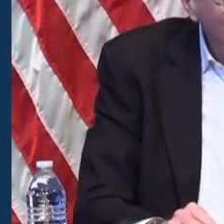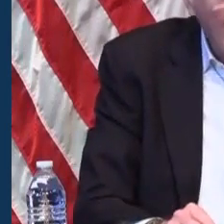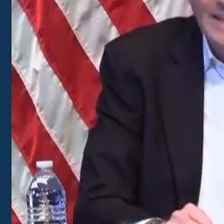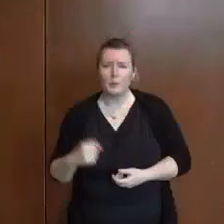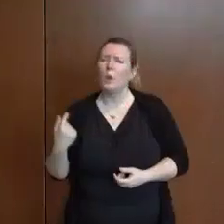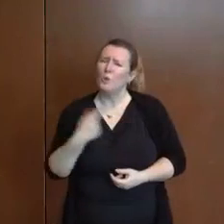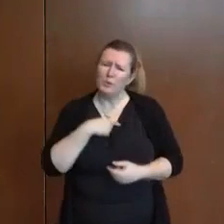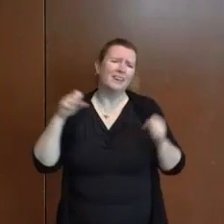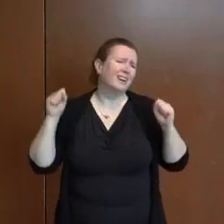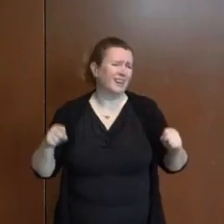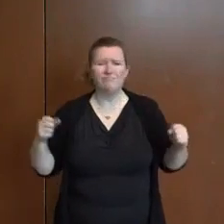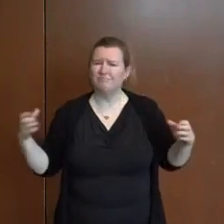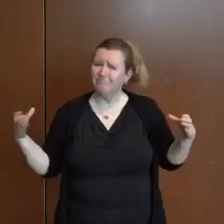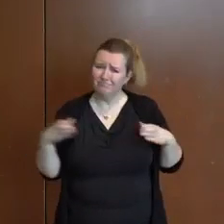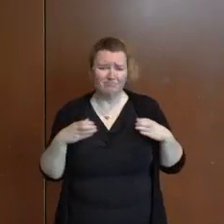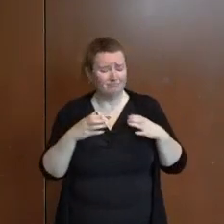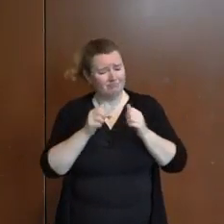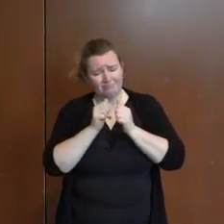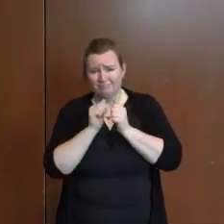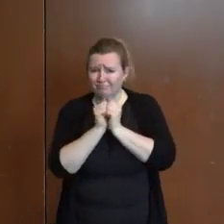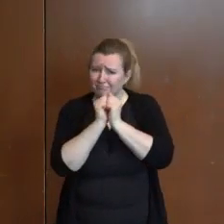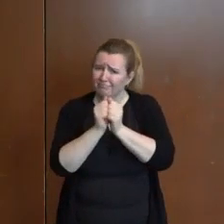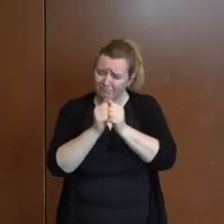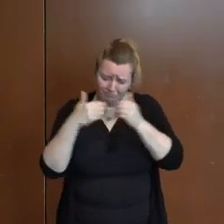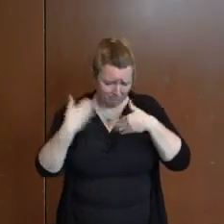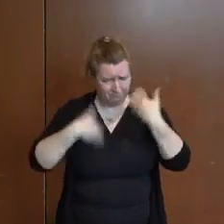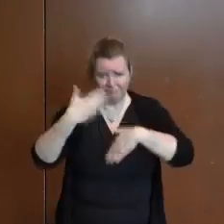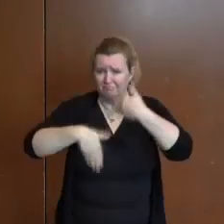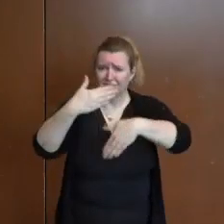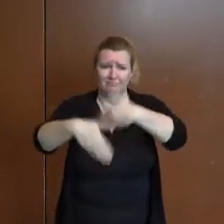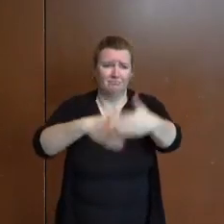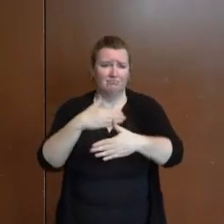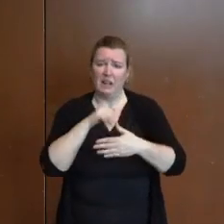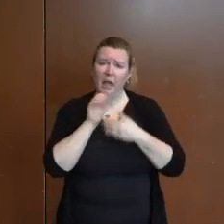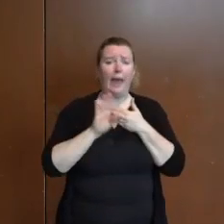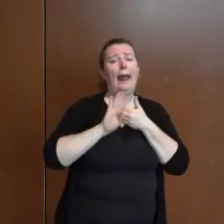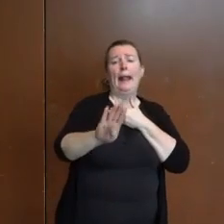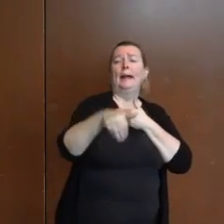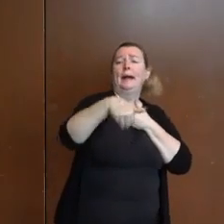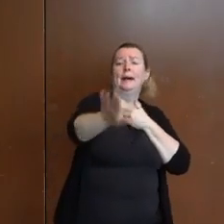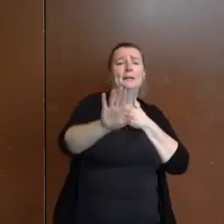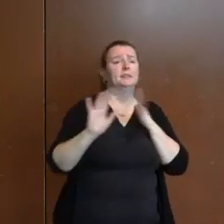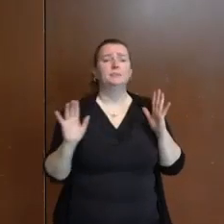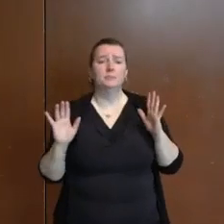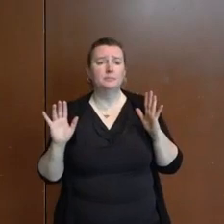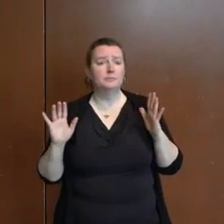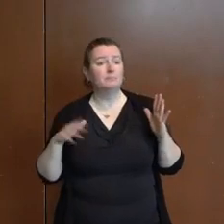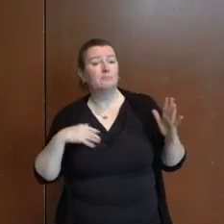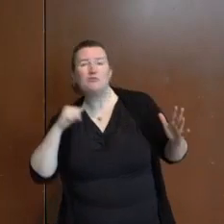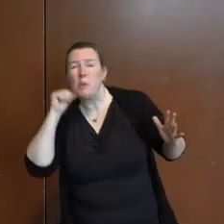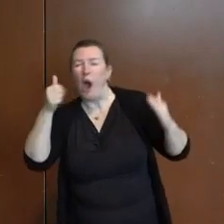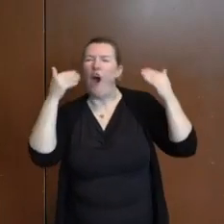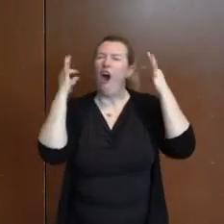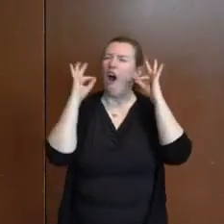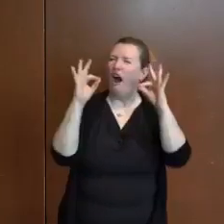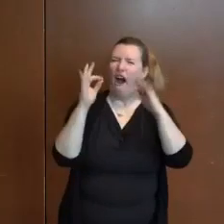together. I'd like to say it is going to be tomorrow. I'd like to say that we'll come through this unscathed. We've already